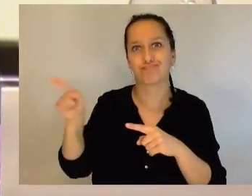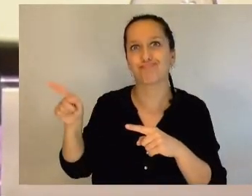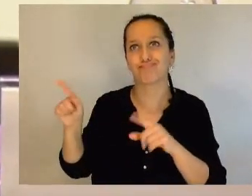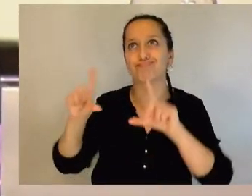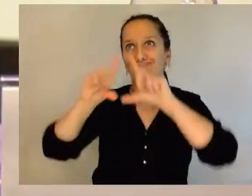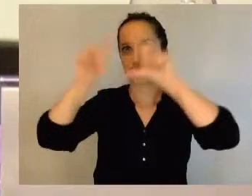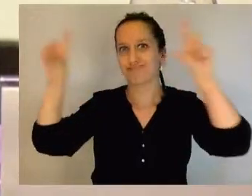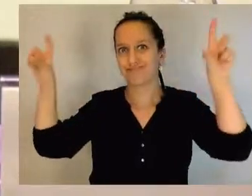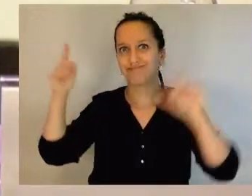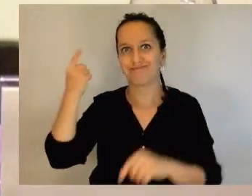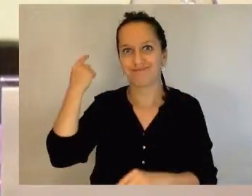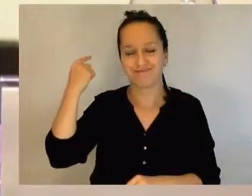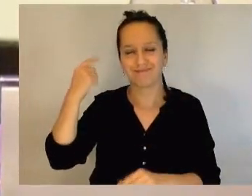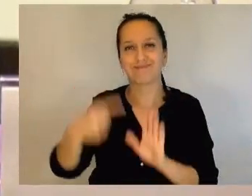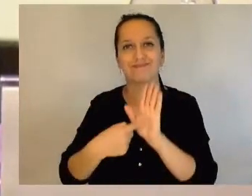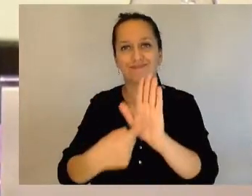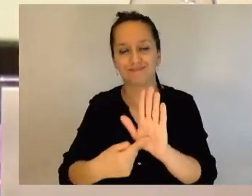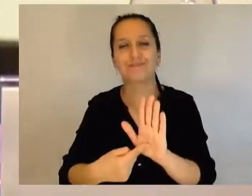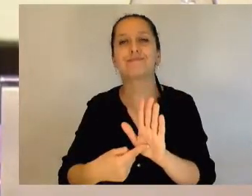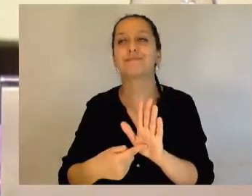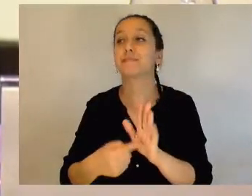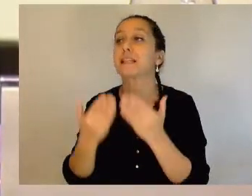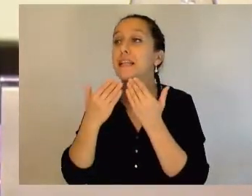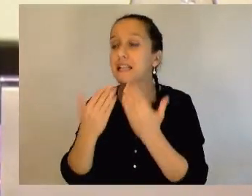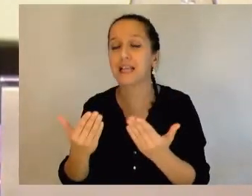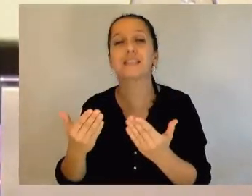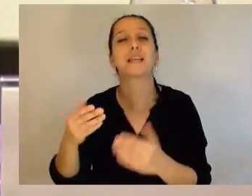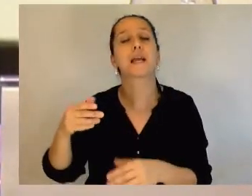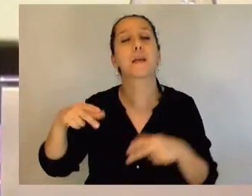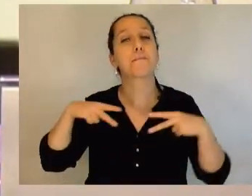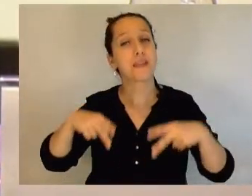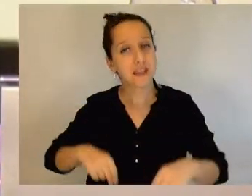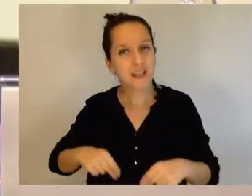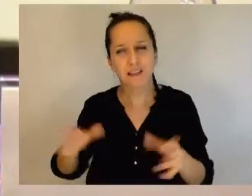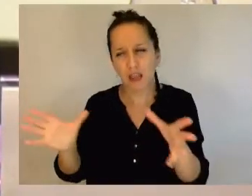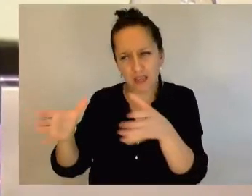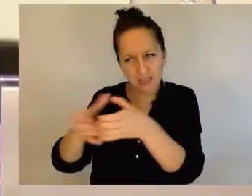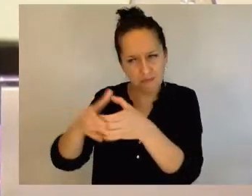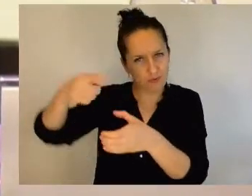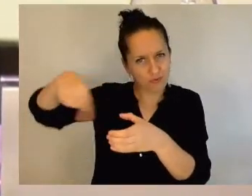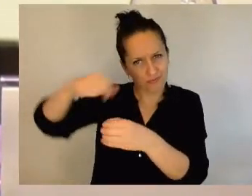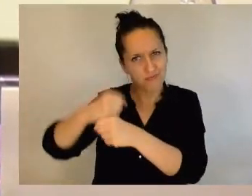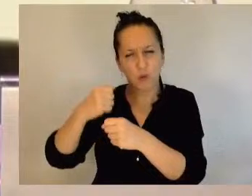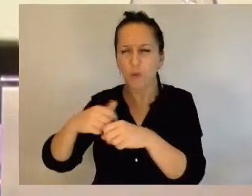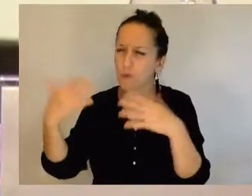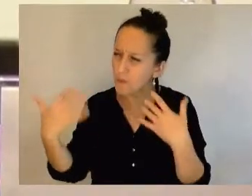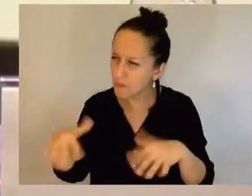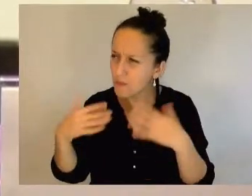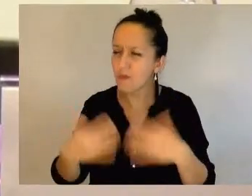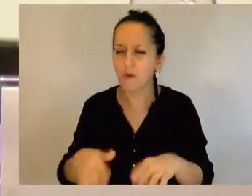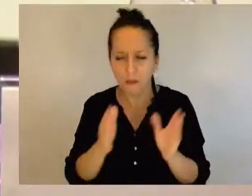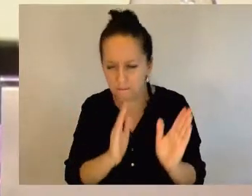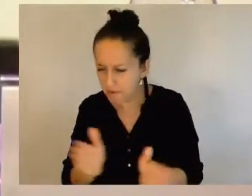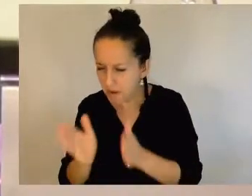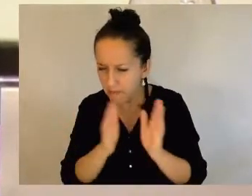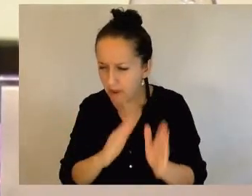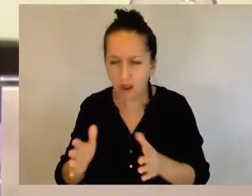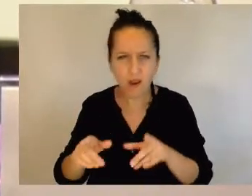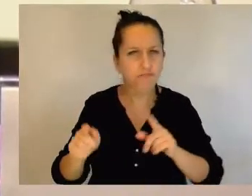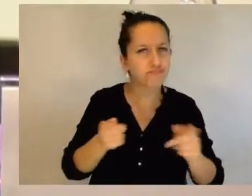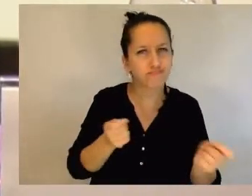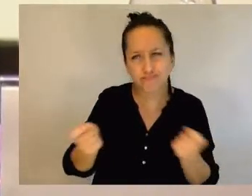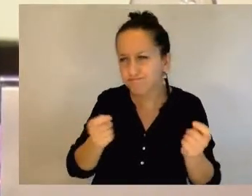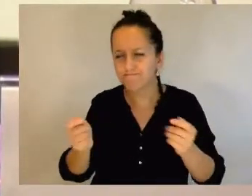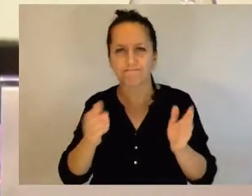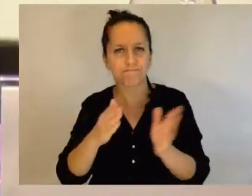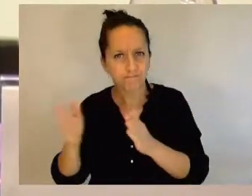time, has been scheduled for the same time at the same time with another show. So